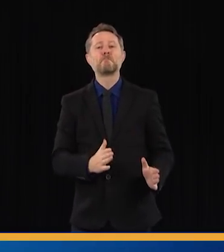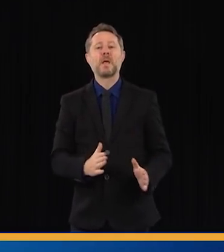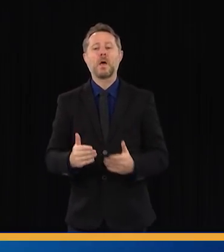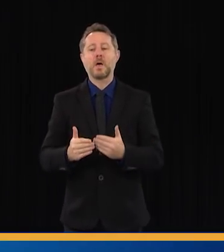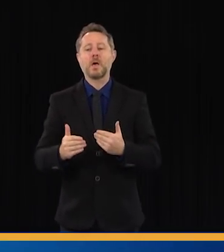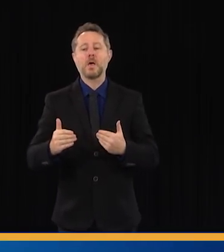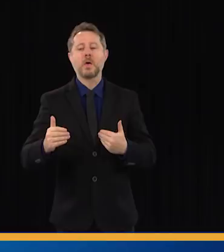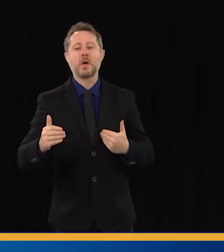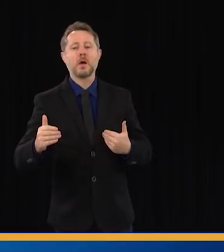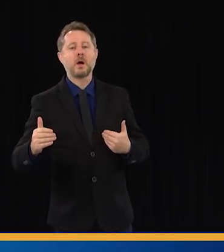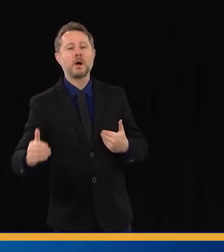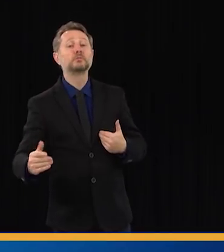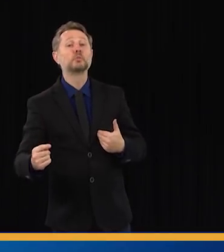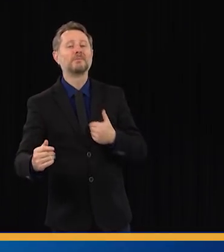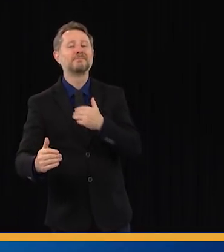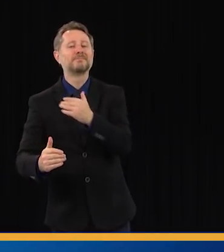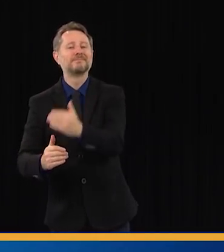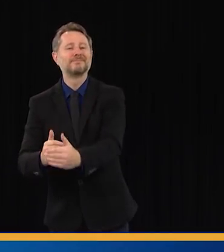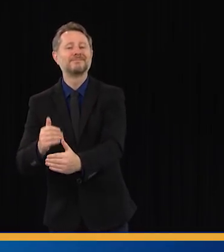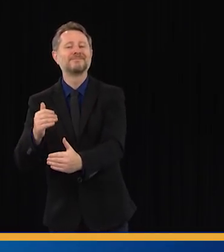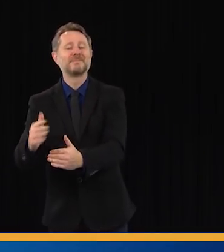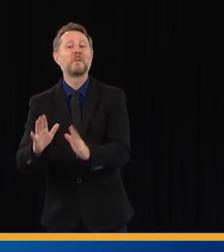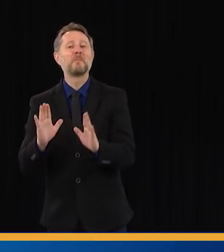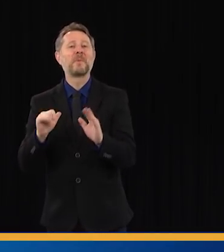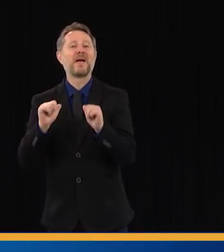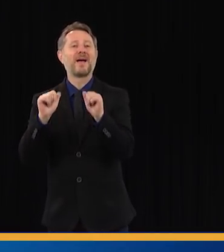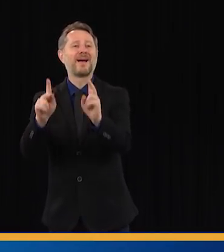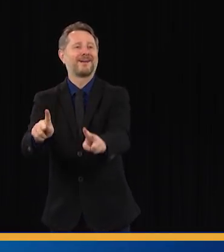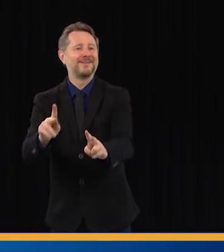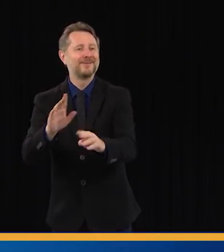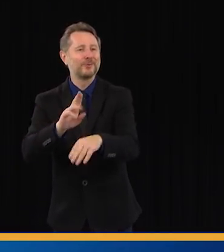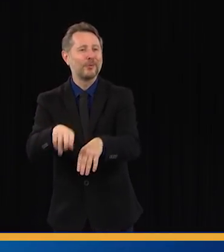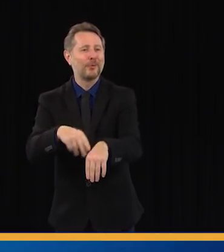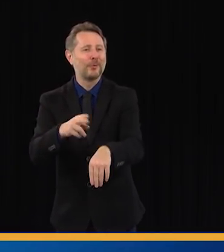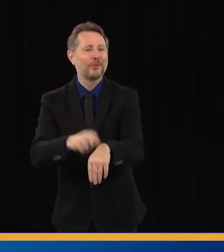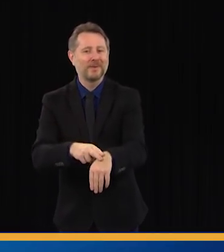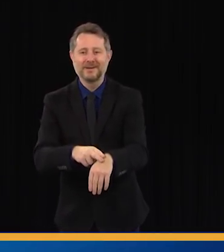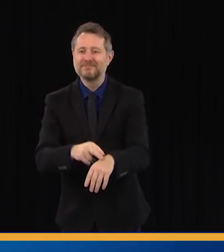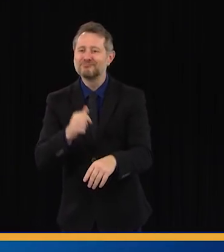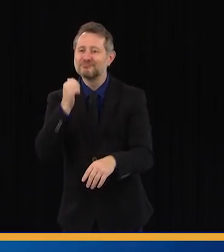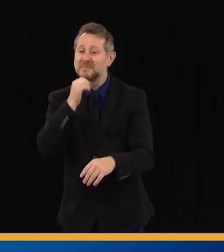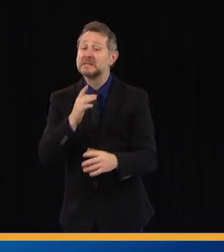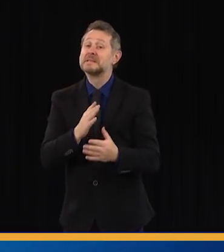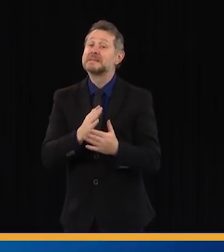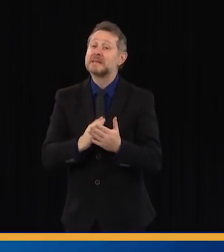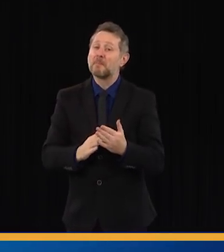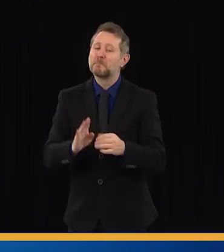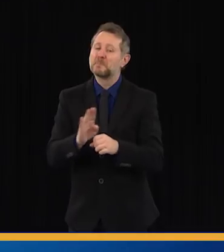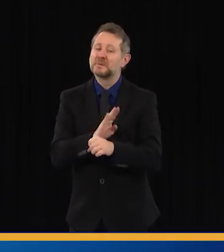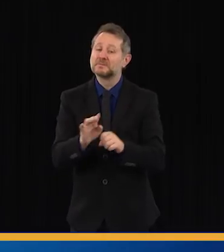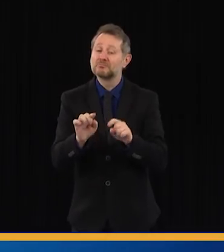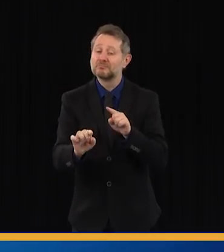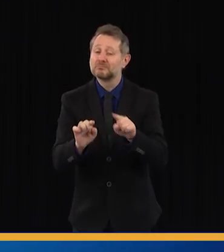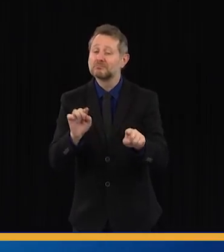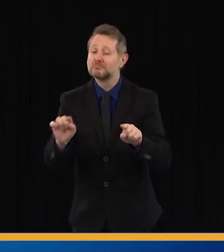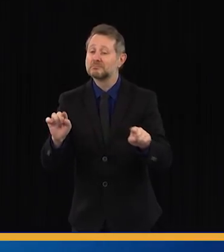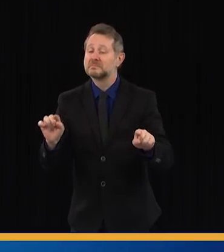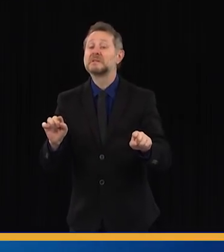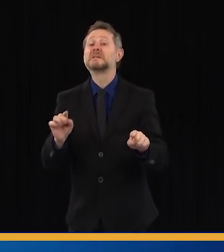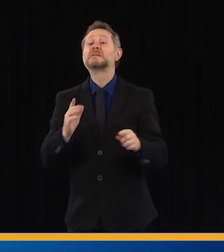normalcy. And we can have a plan where you start to see some businesses reopening,